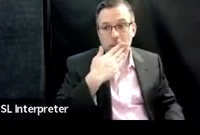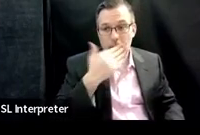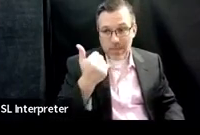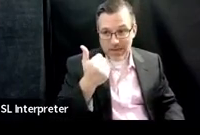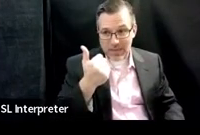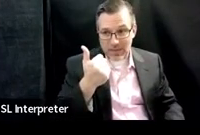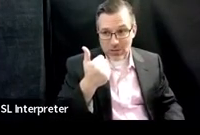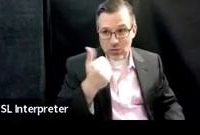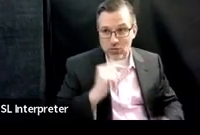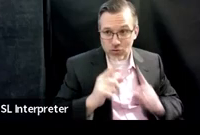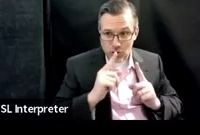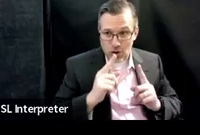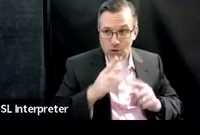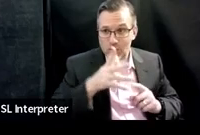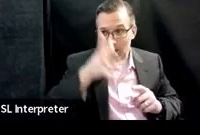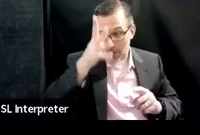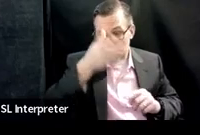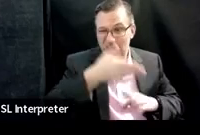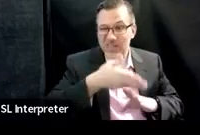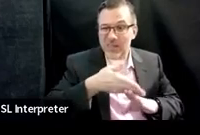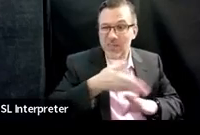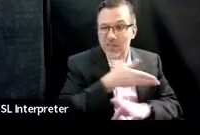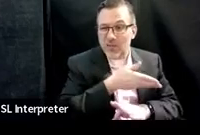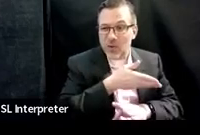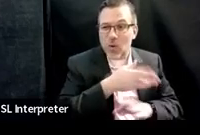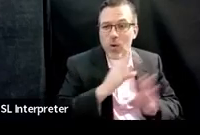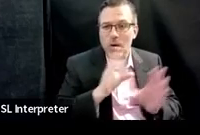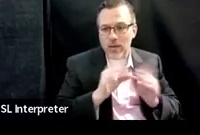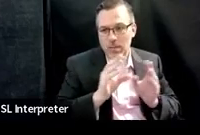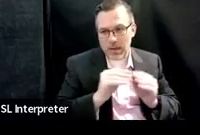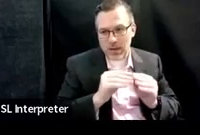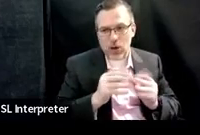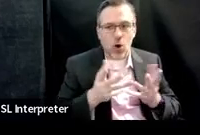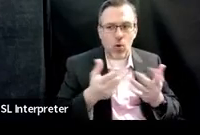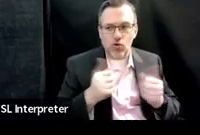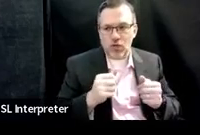meeting or have them try to participate in some other way.